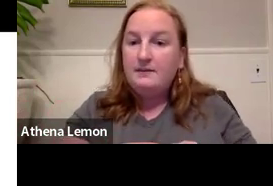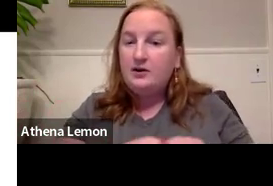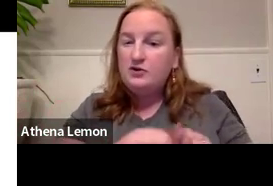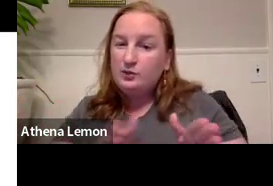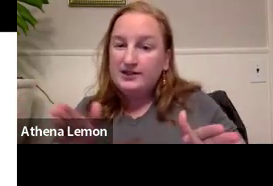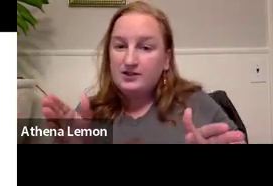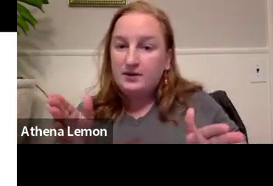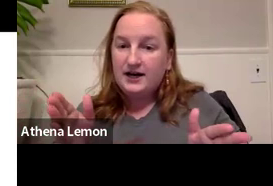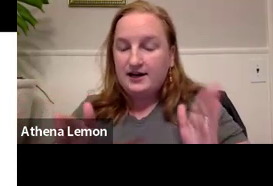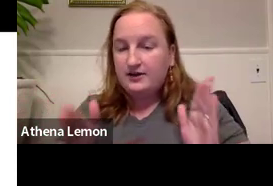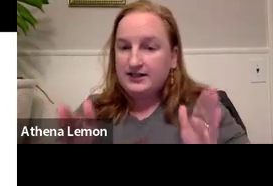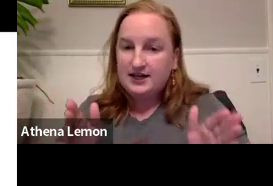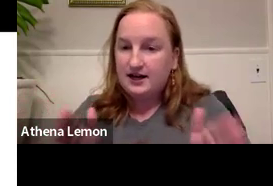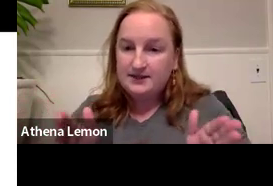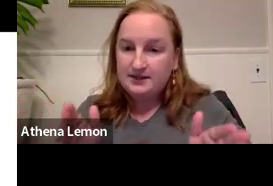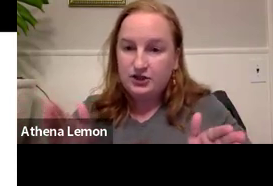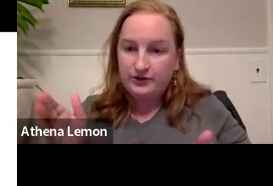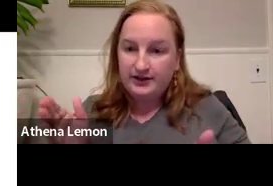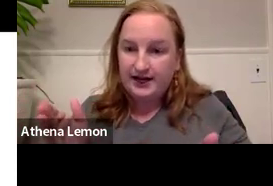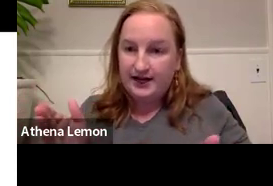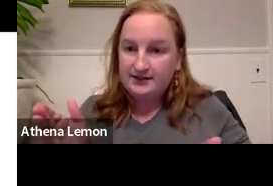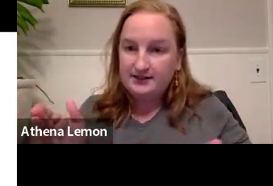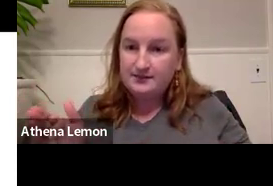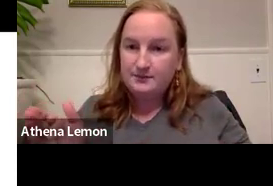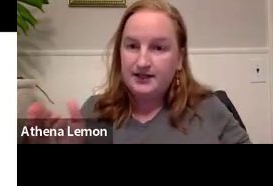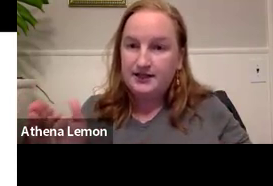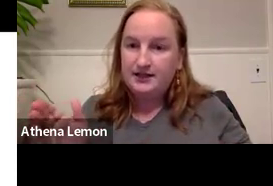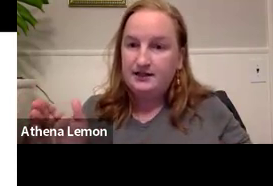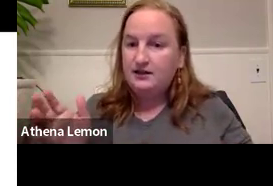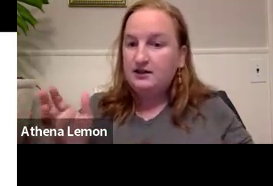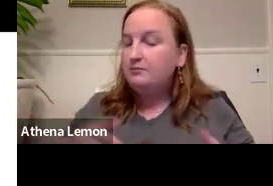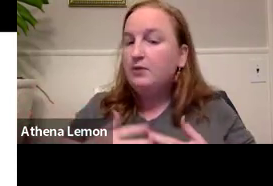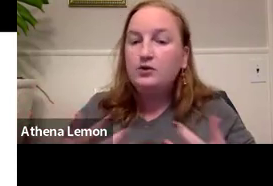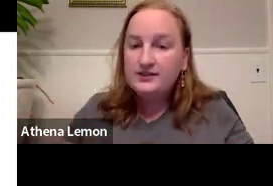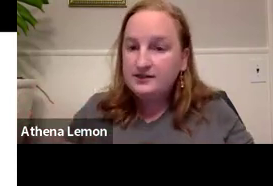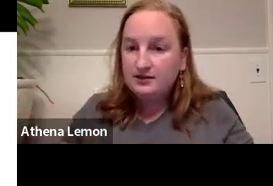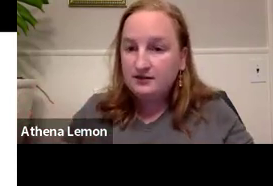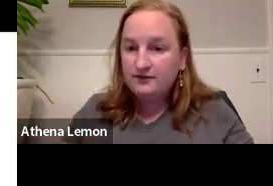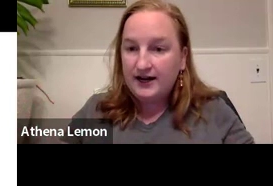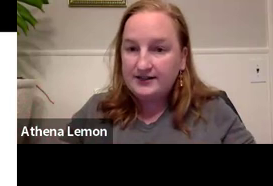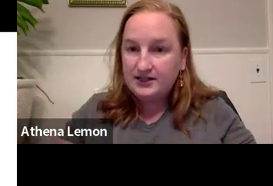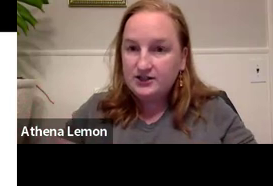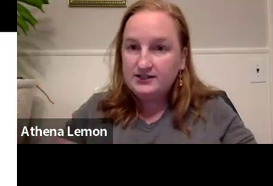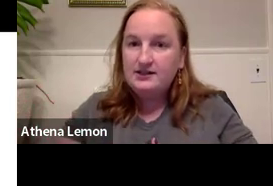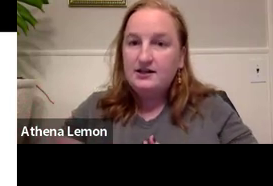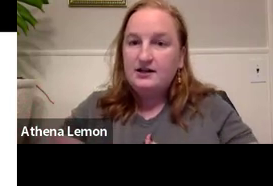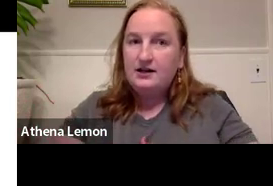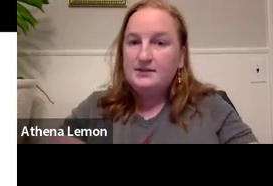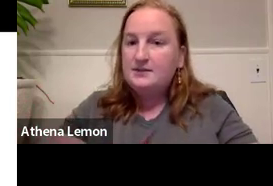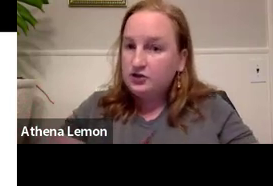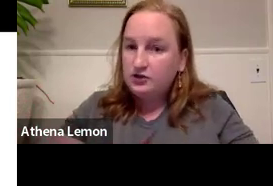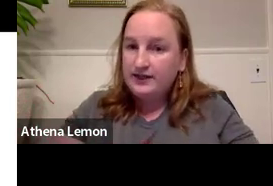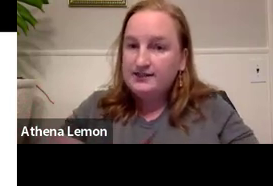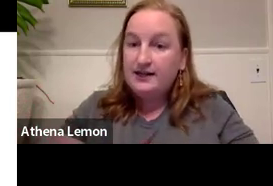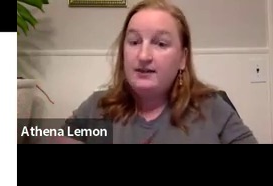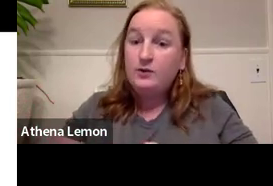And then about 2 weeks go by. I know that time isn't shown in that axis, but in most vaccinations,